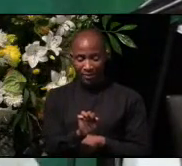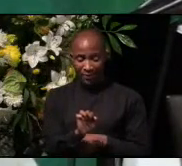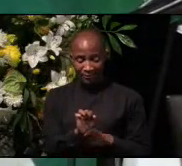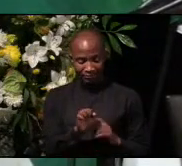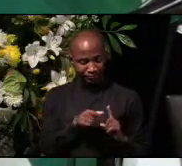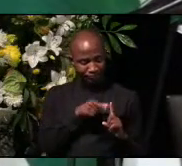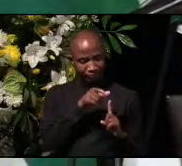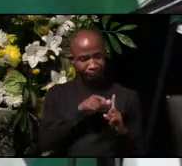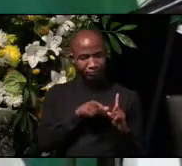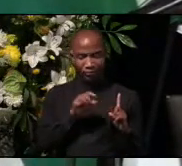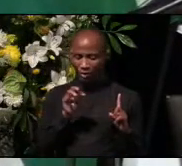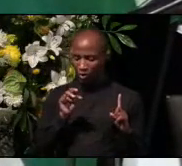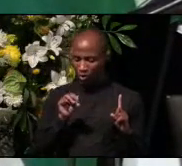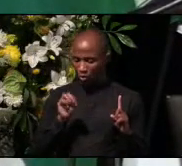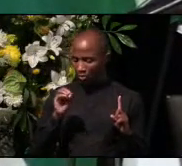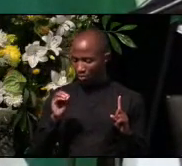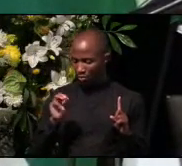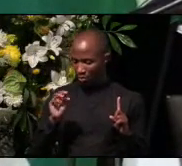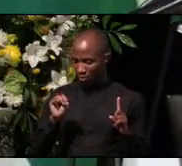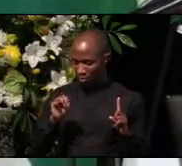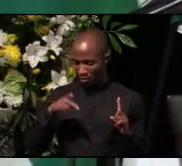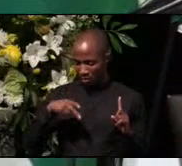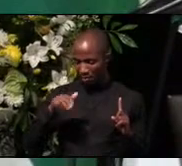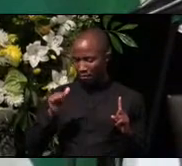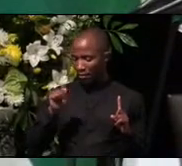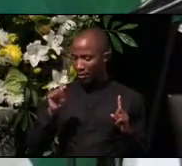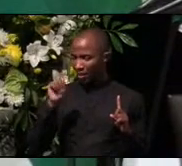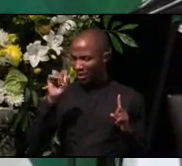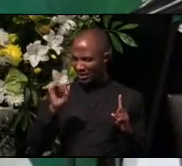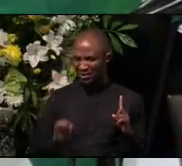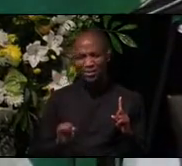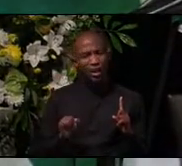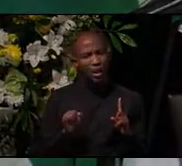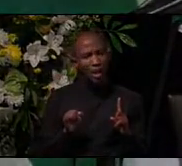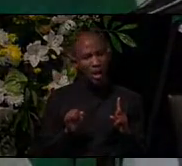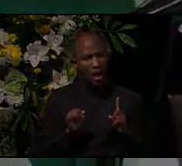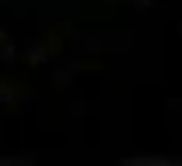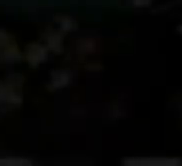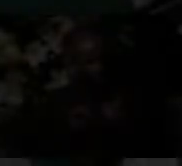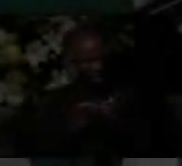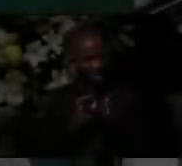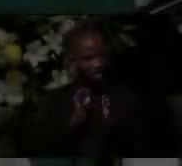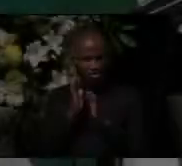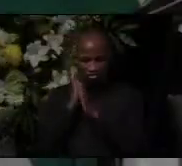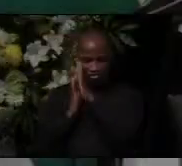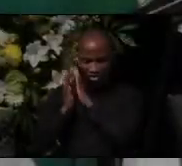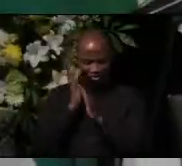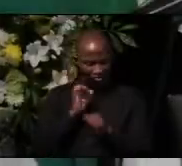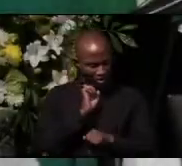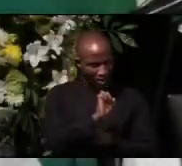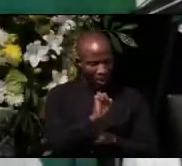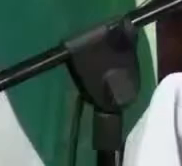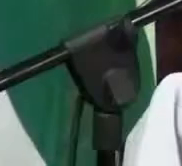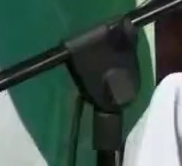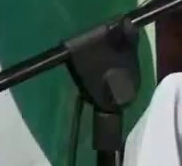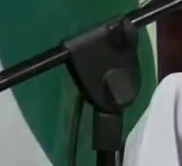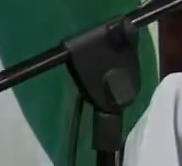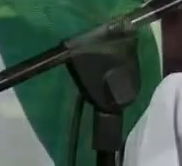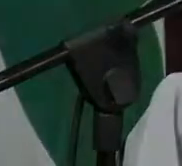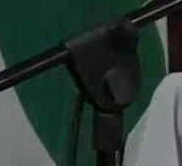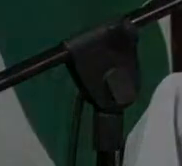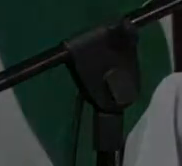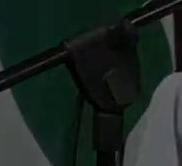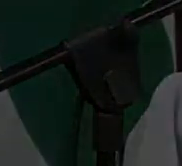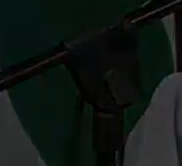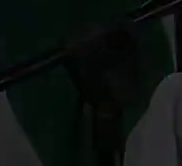at least I think the majority of us know the story of ruthful written zanga